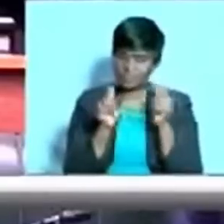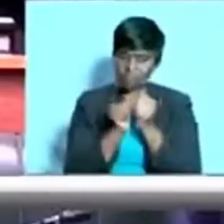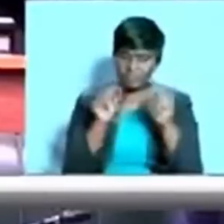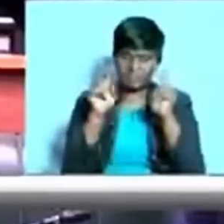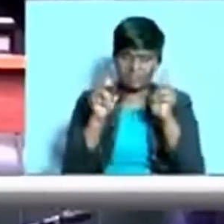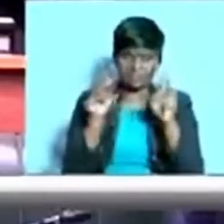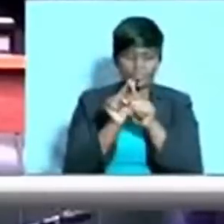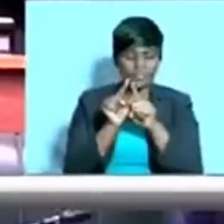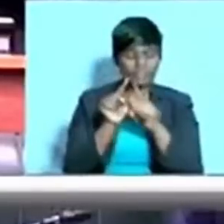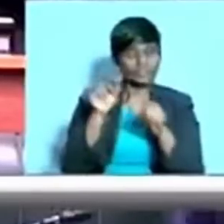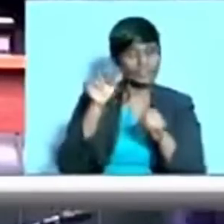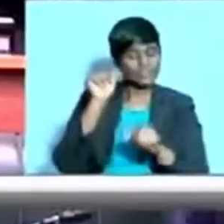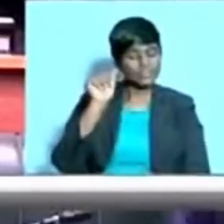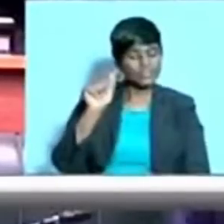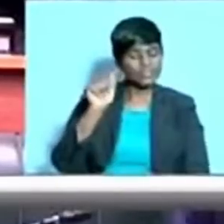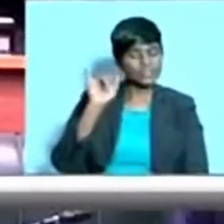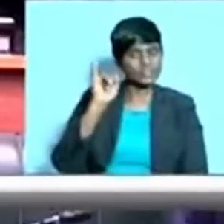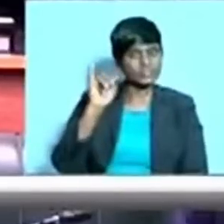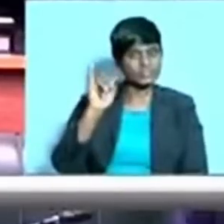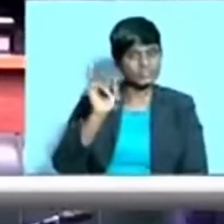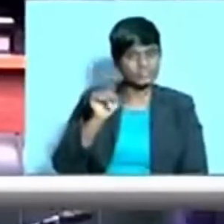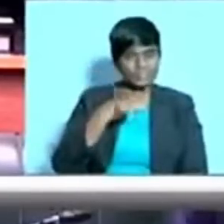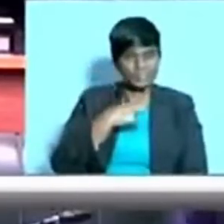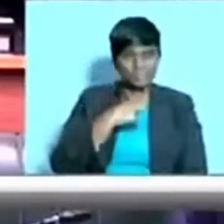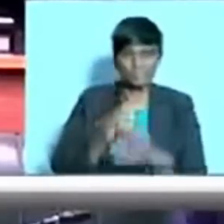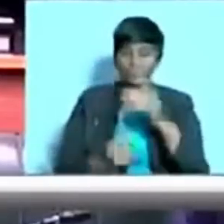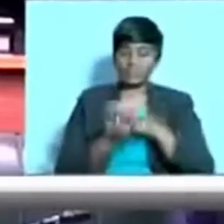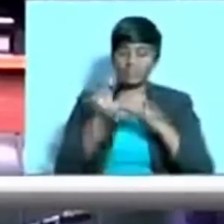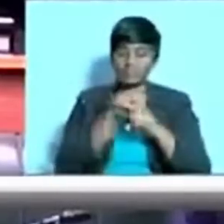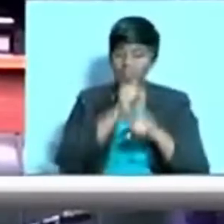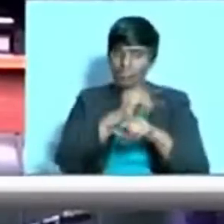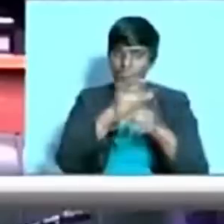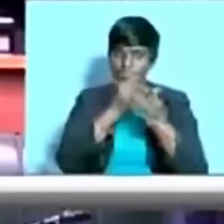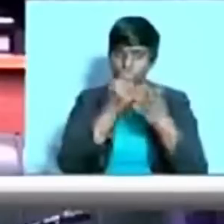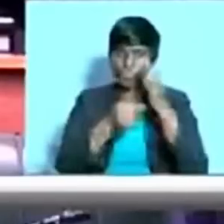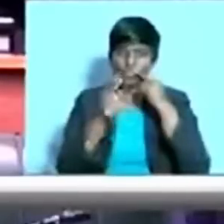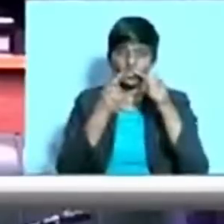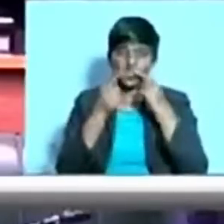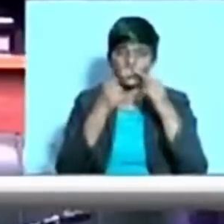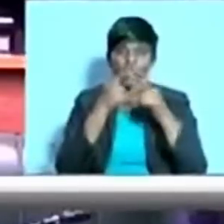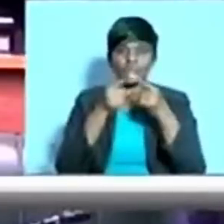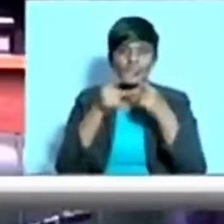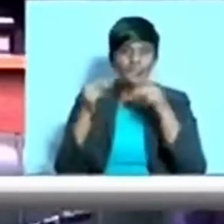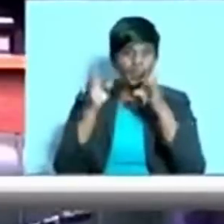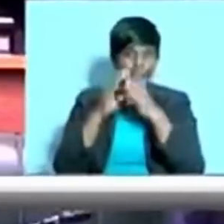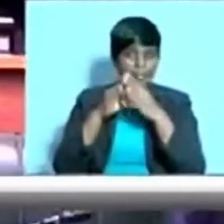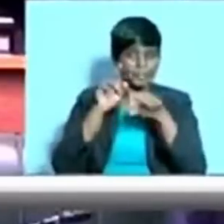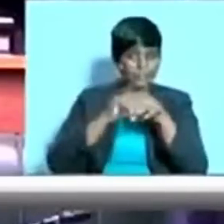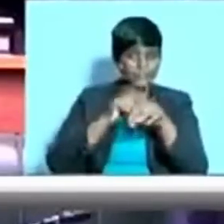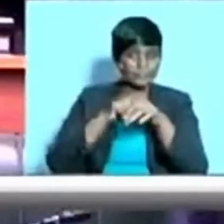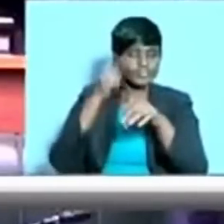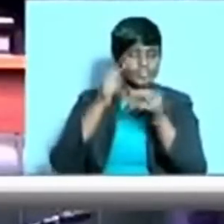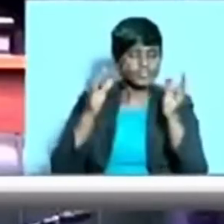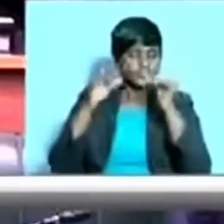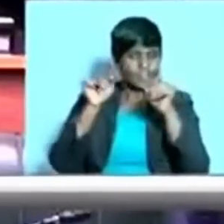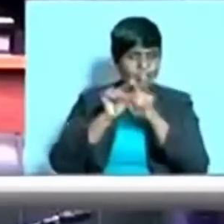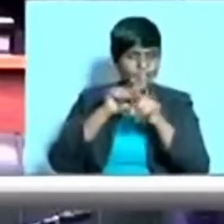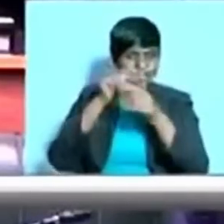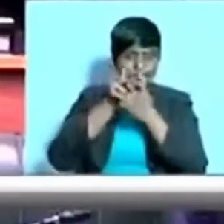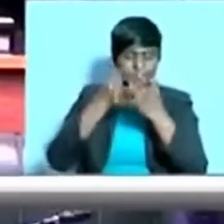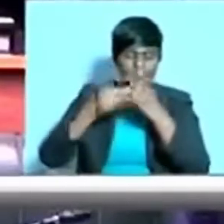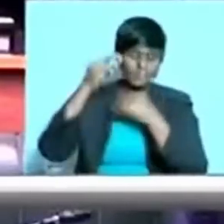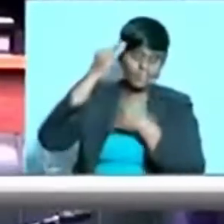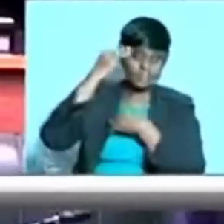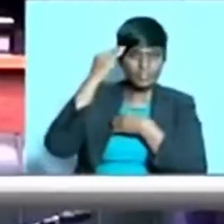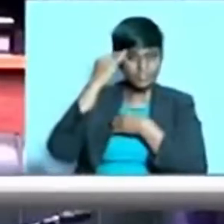of artificial intelligence. Arising from deliberations of various meetings during the Assembly, it was established that